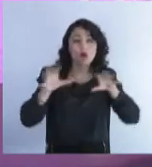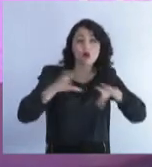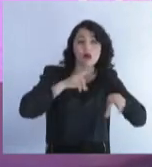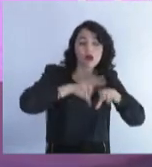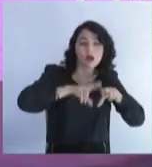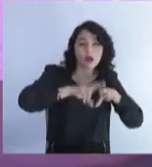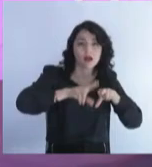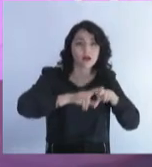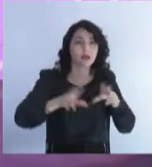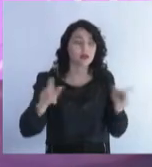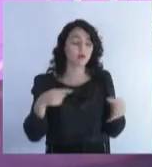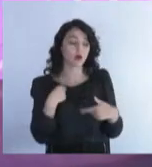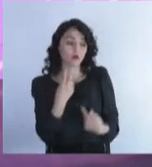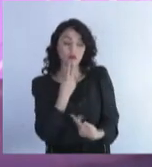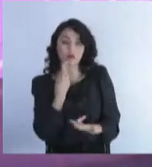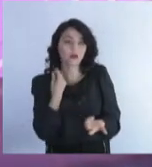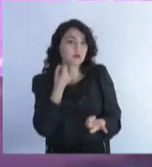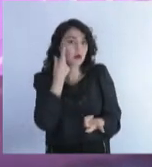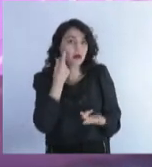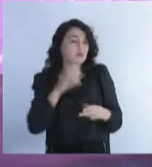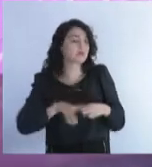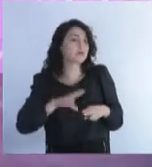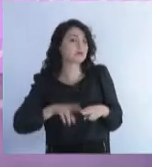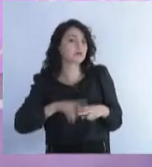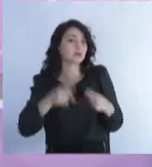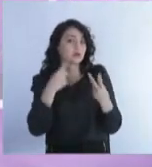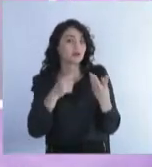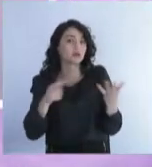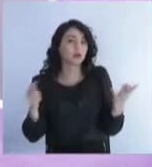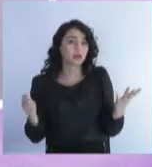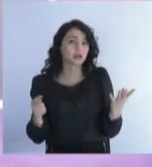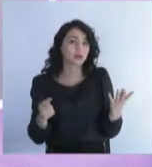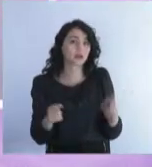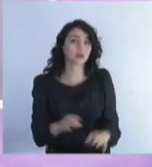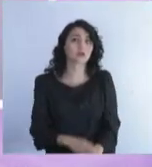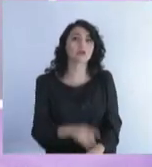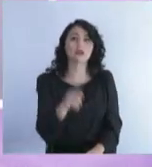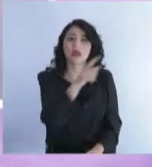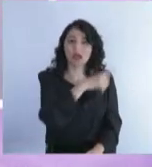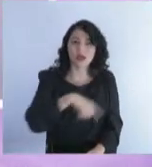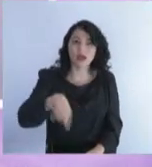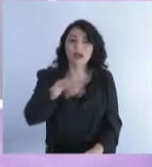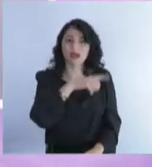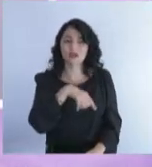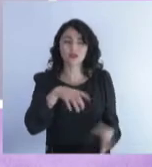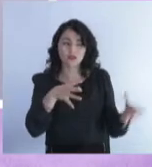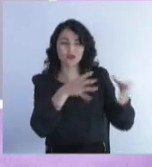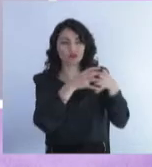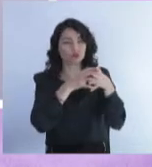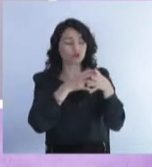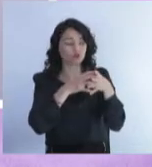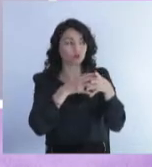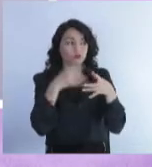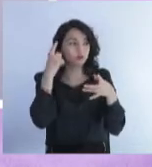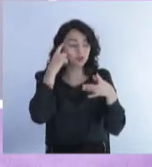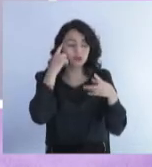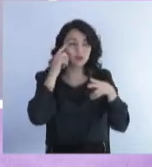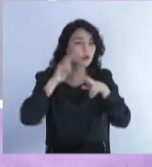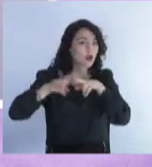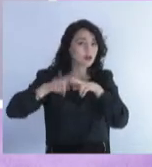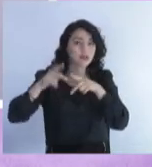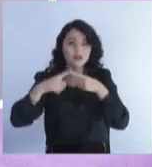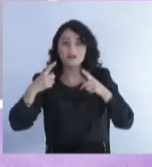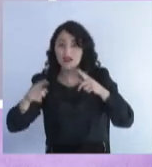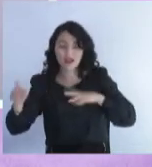we practice in our lives, and then multiply that by a million or a billion, because